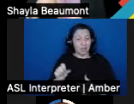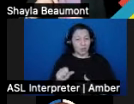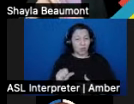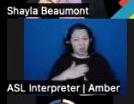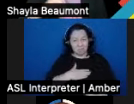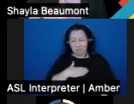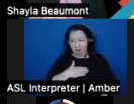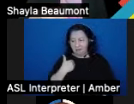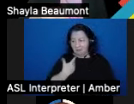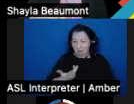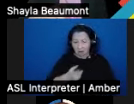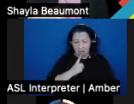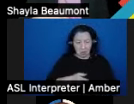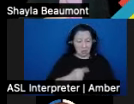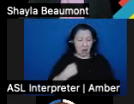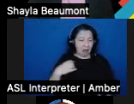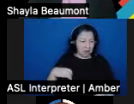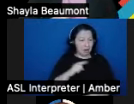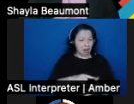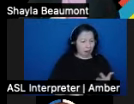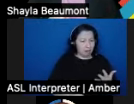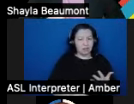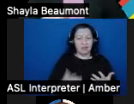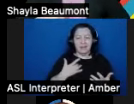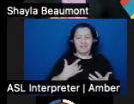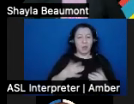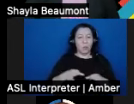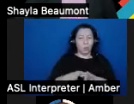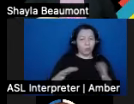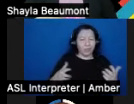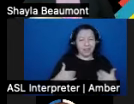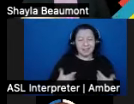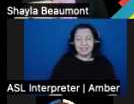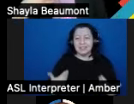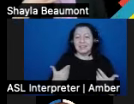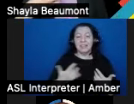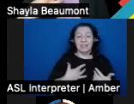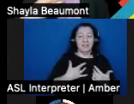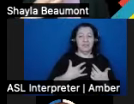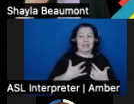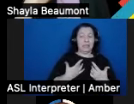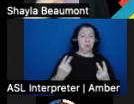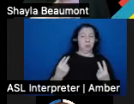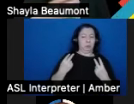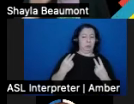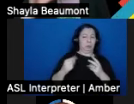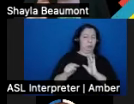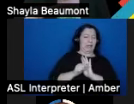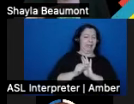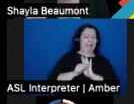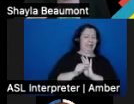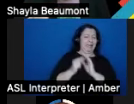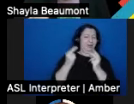feelings of guilt, worthlessness, the stigmatization about, we talked about